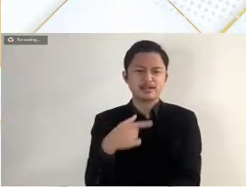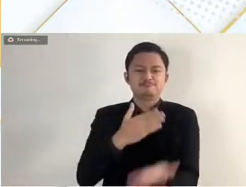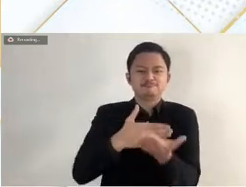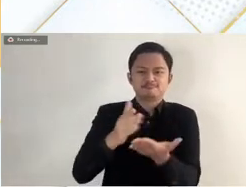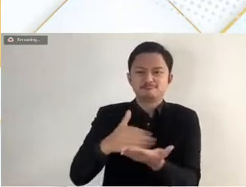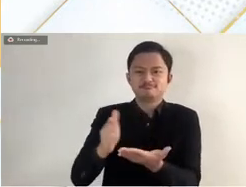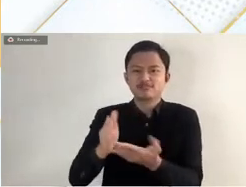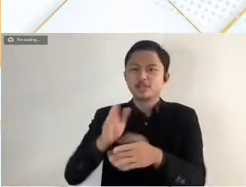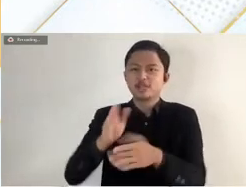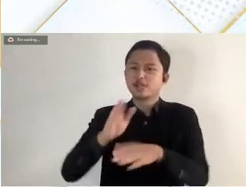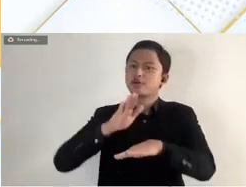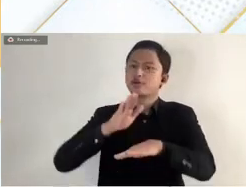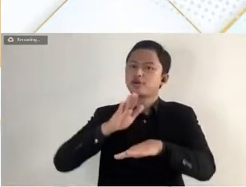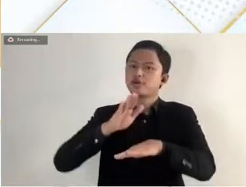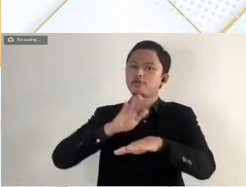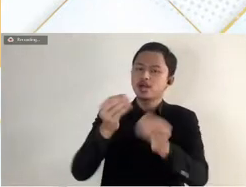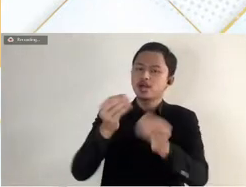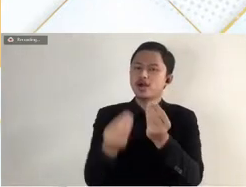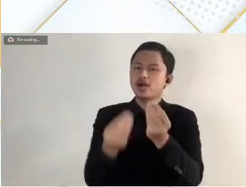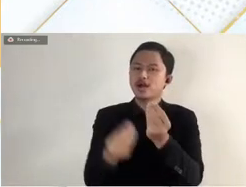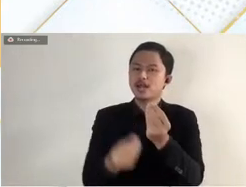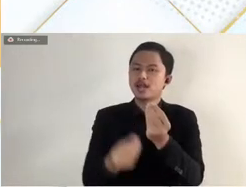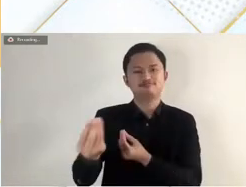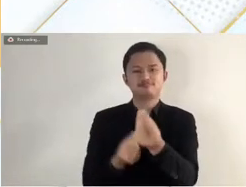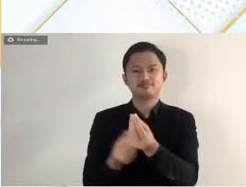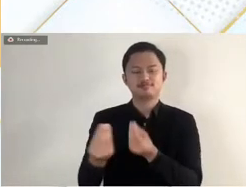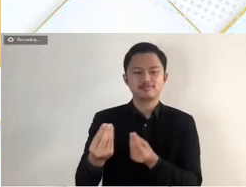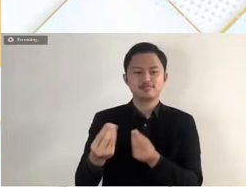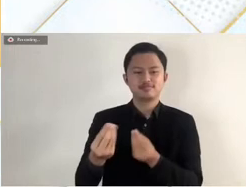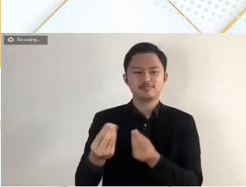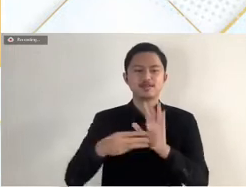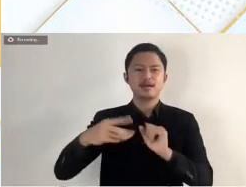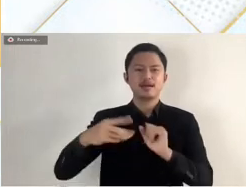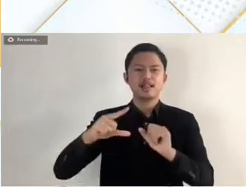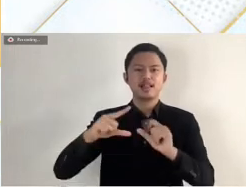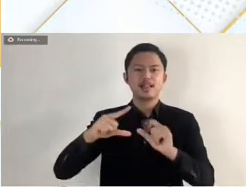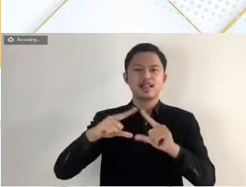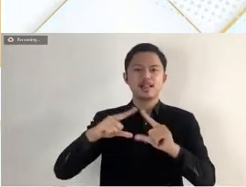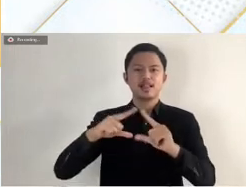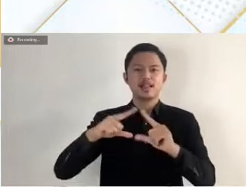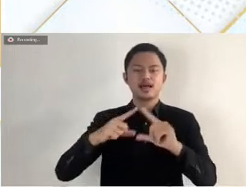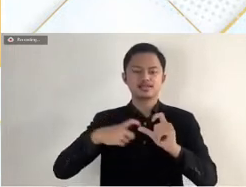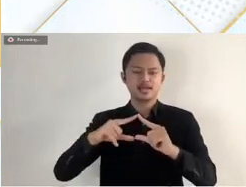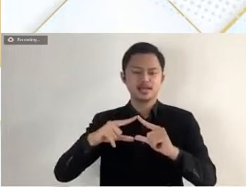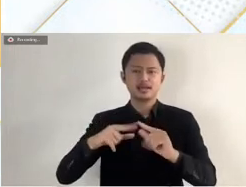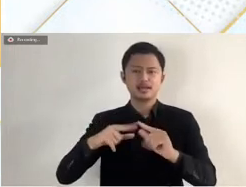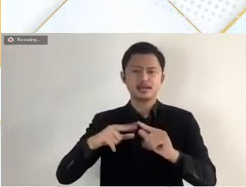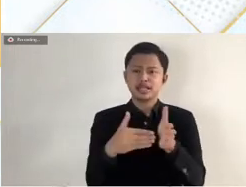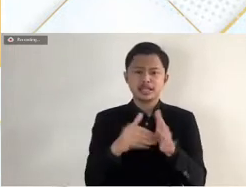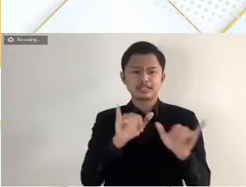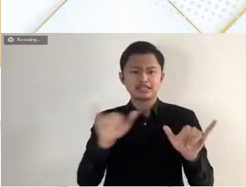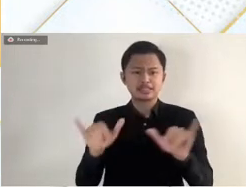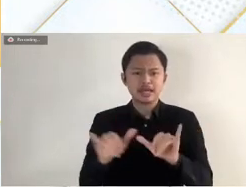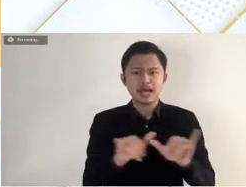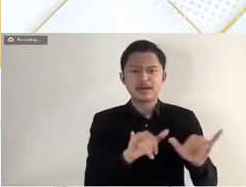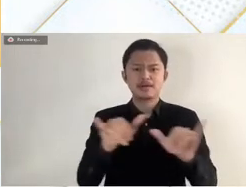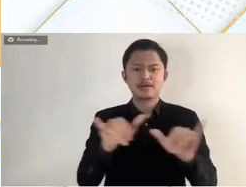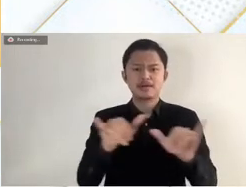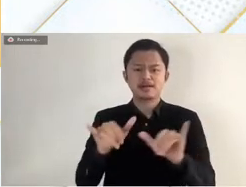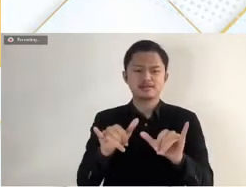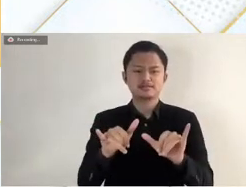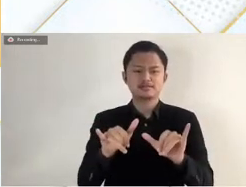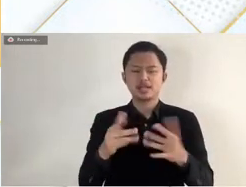of Australasian and Melanesian descent. We too share common challenges brought by geography and